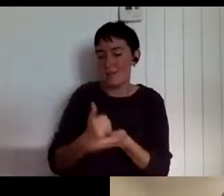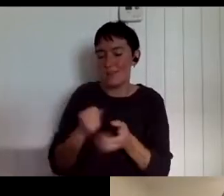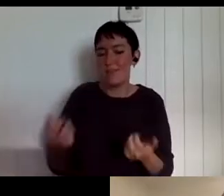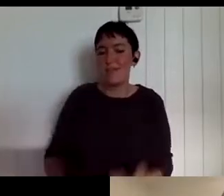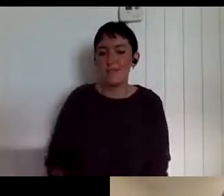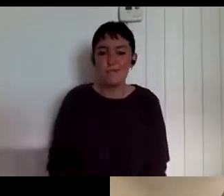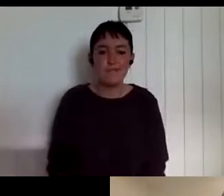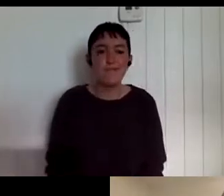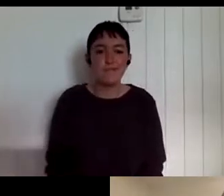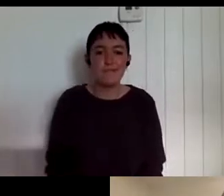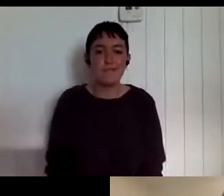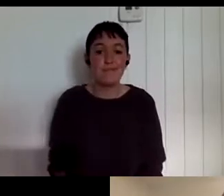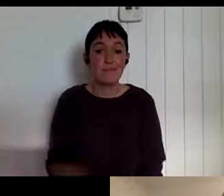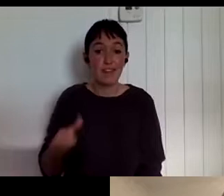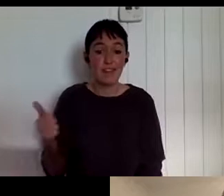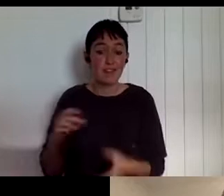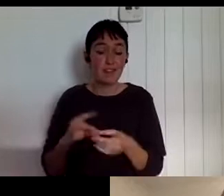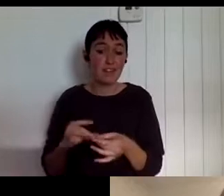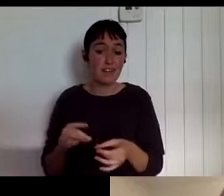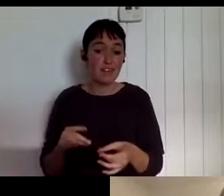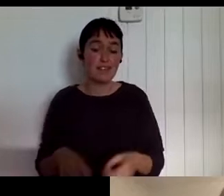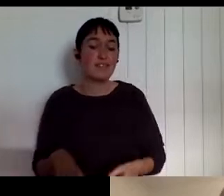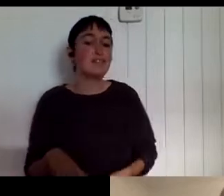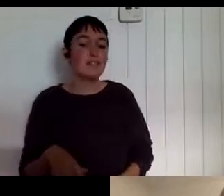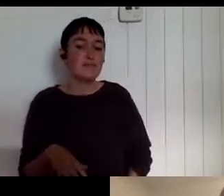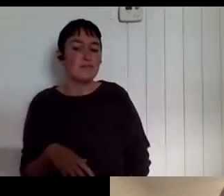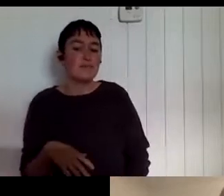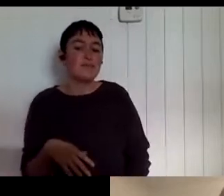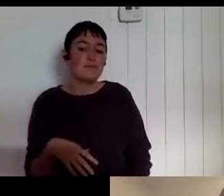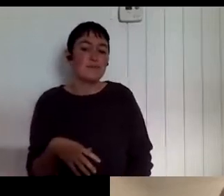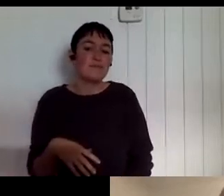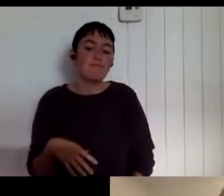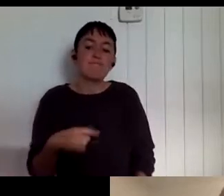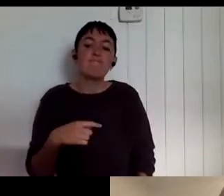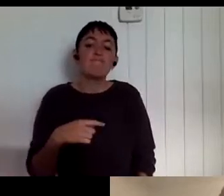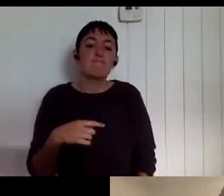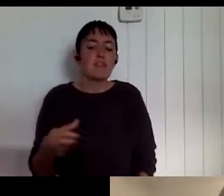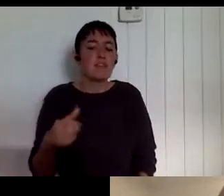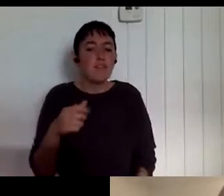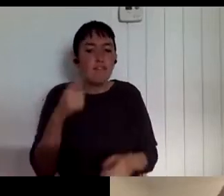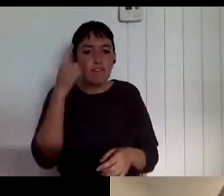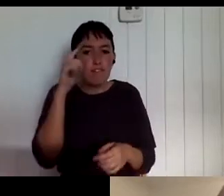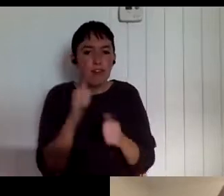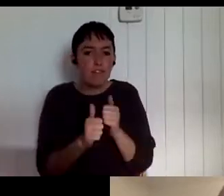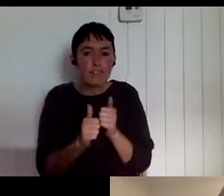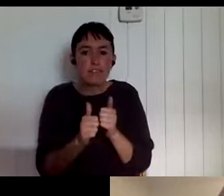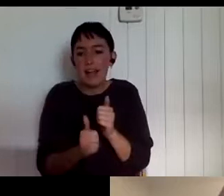Great. Anything else? And I think one thing I would say is for every technology that